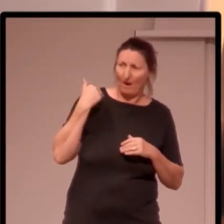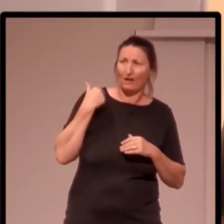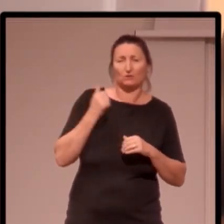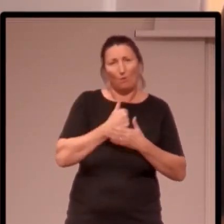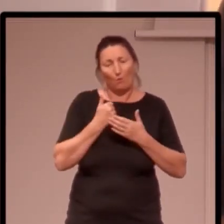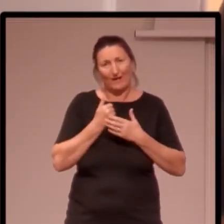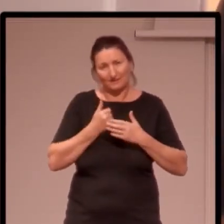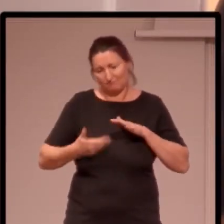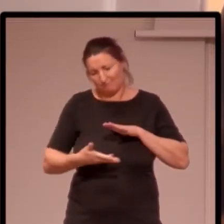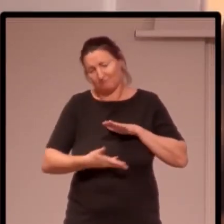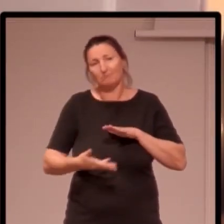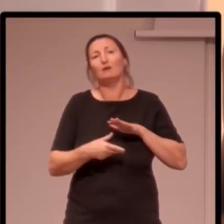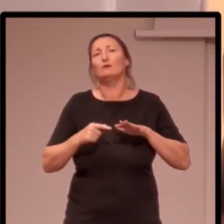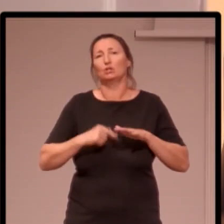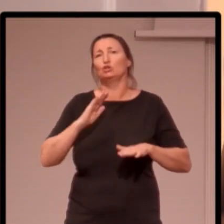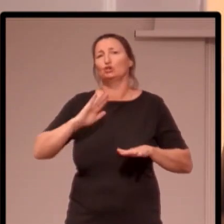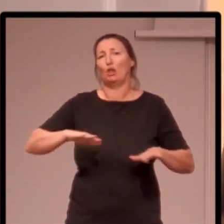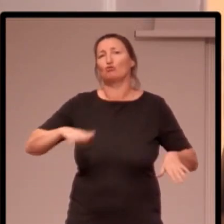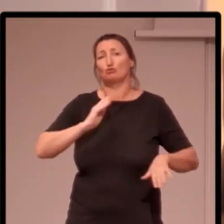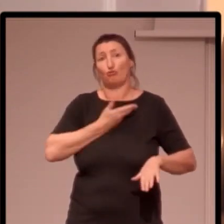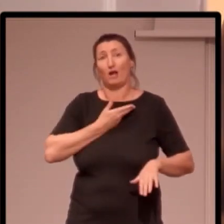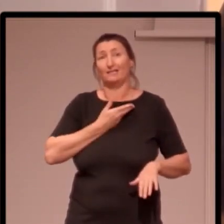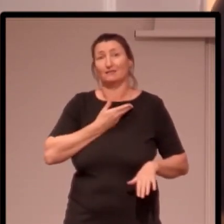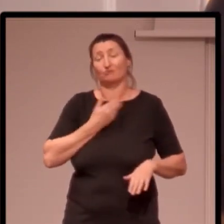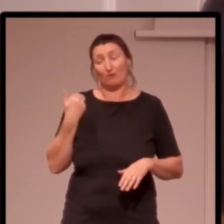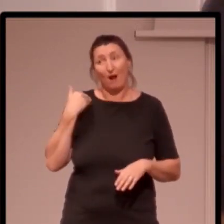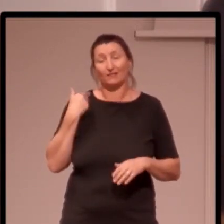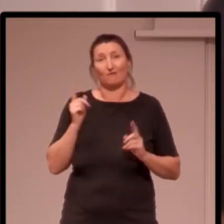bit of work to do and go away there and do a bit of reading up.